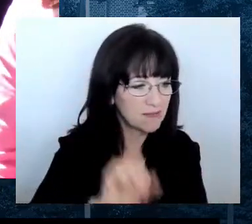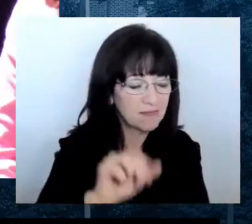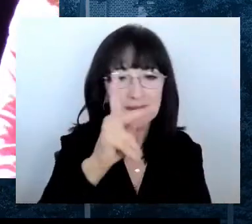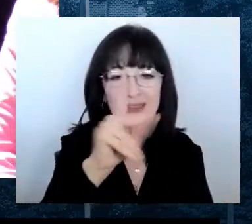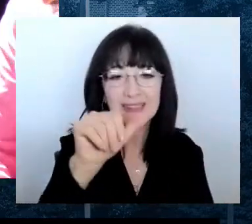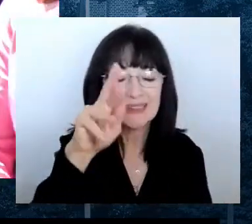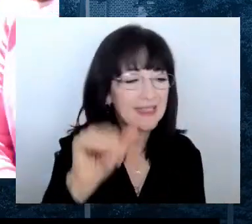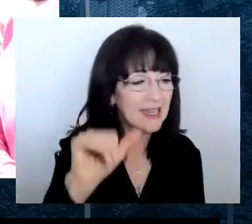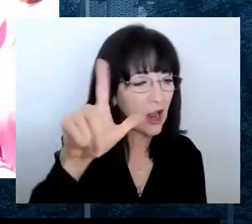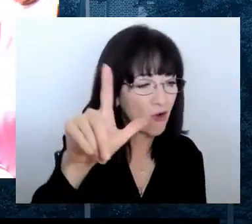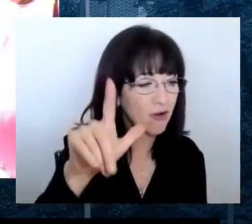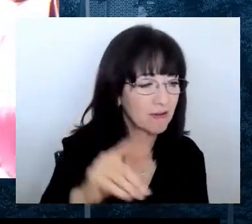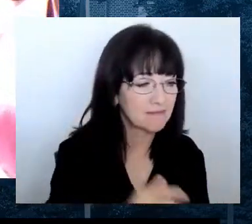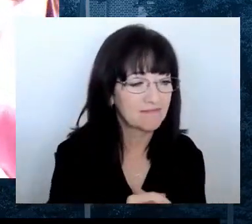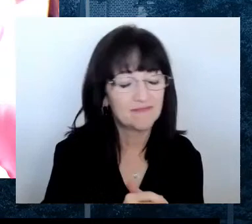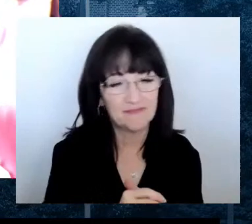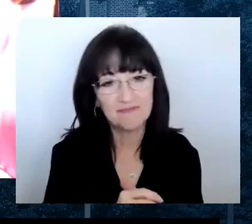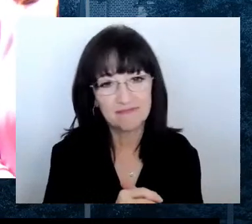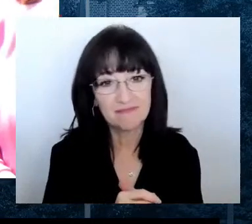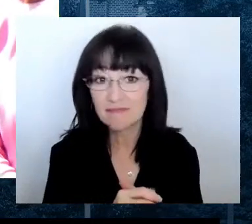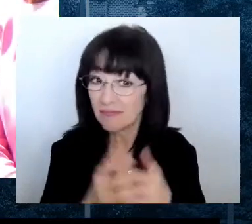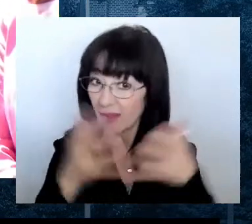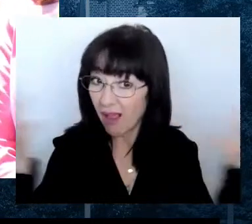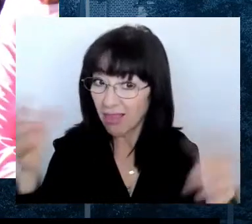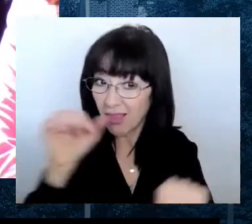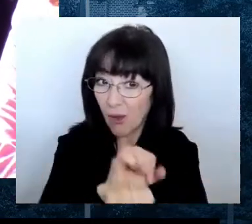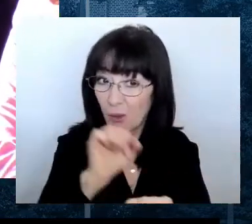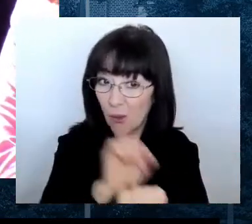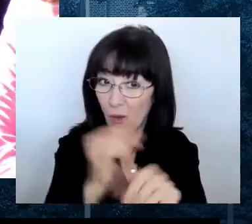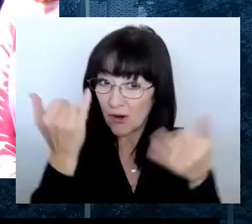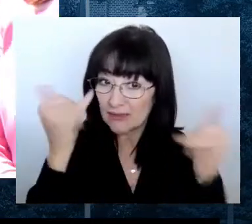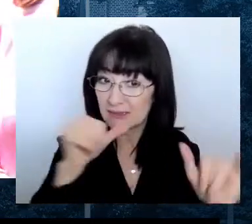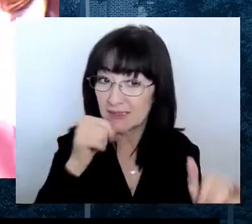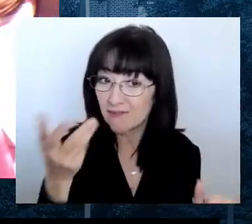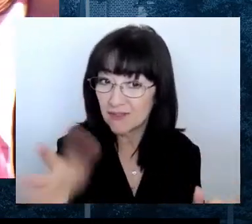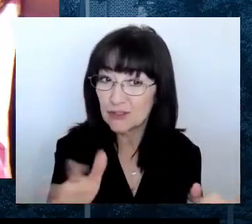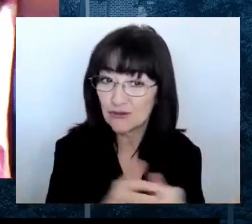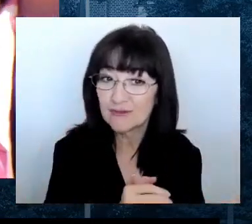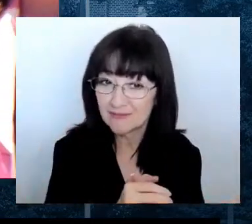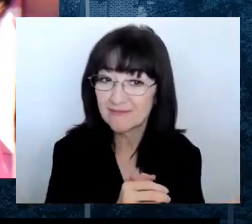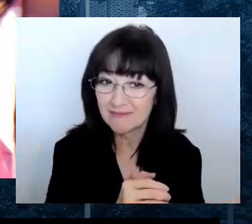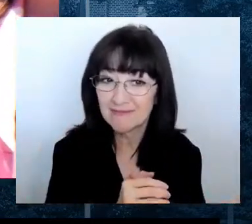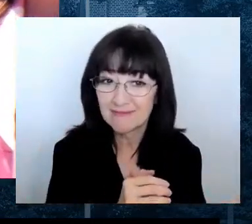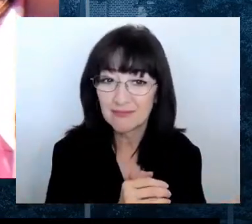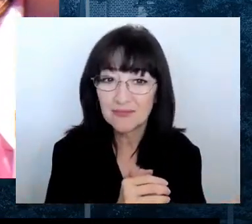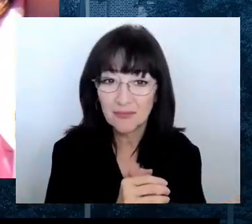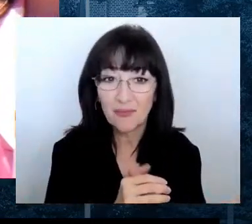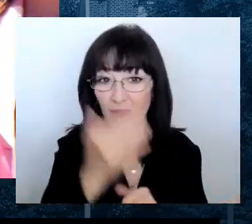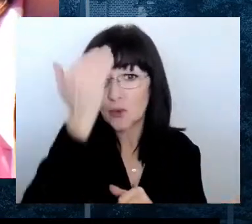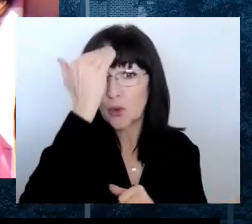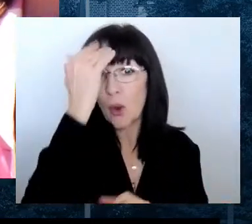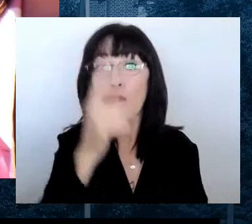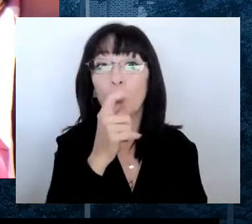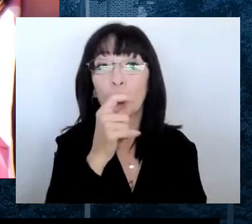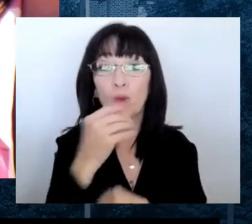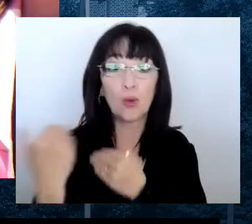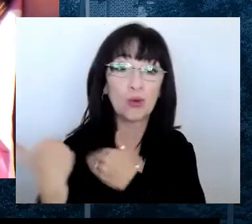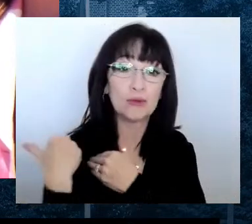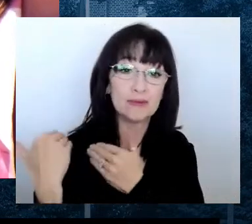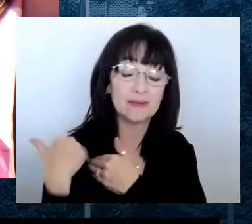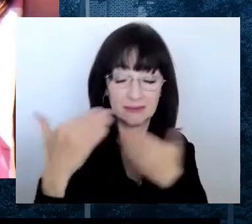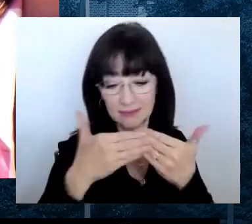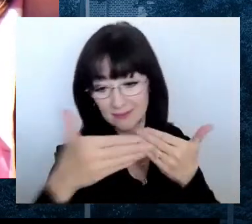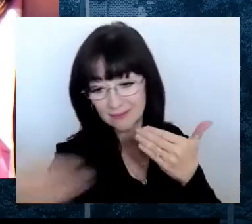A lot of hard work to go, right? So we know who's going to do that and get it done from here.